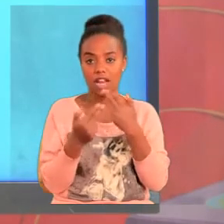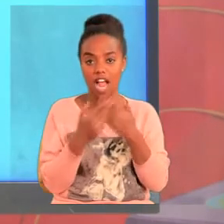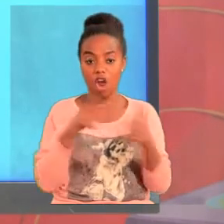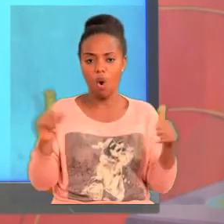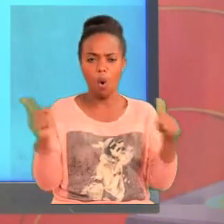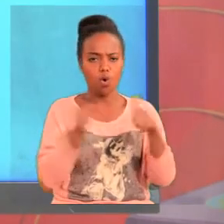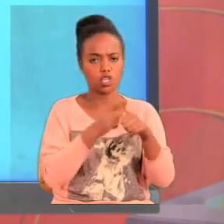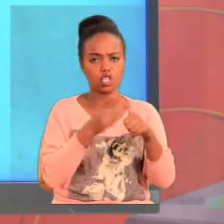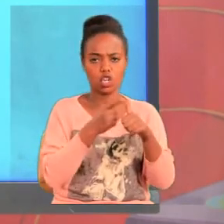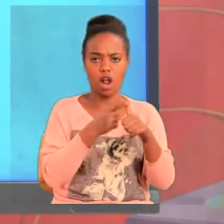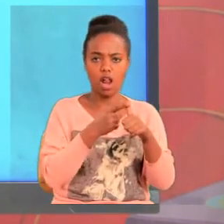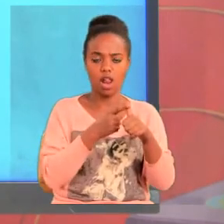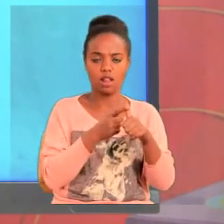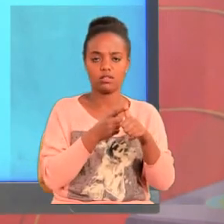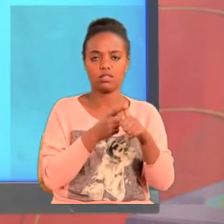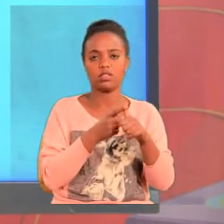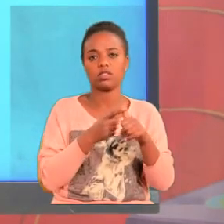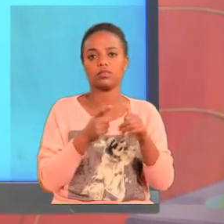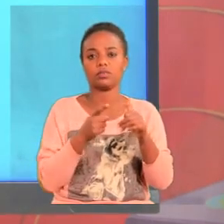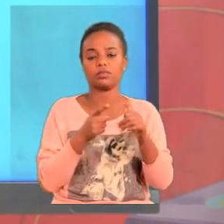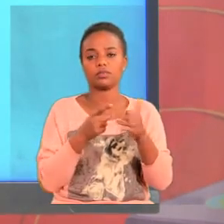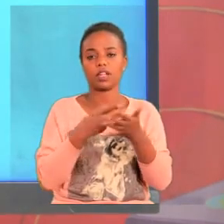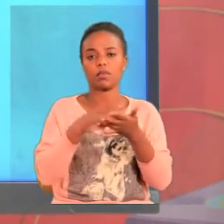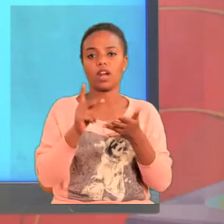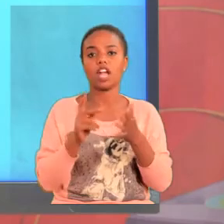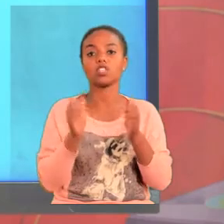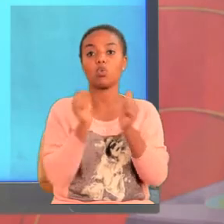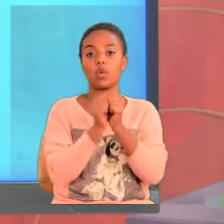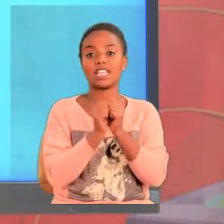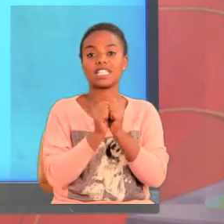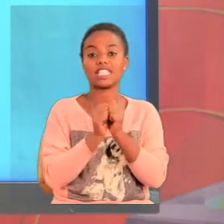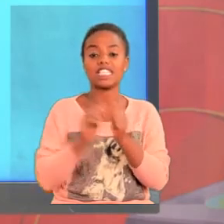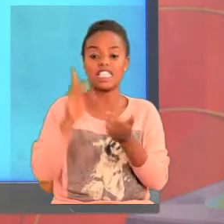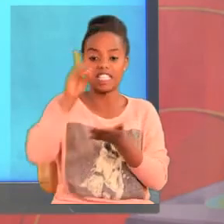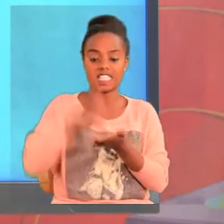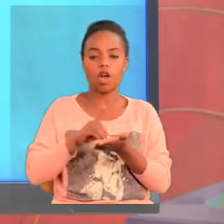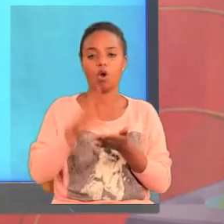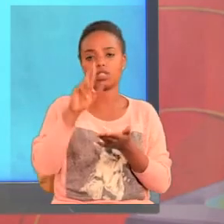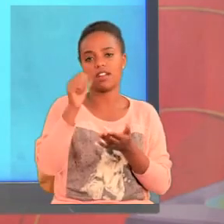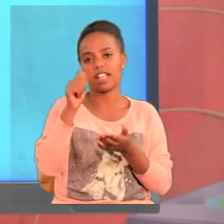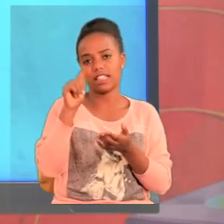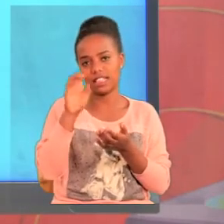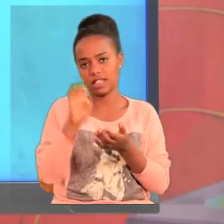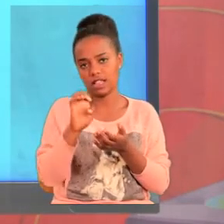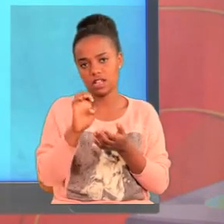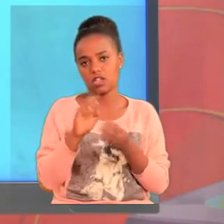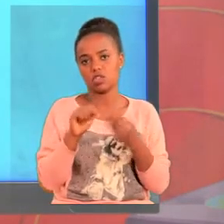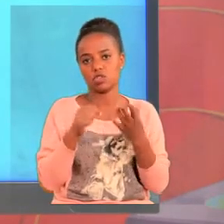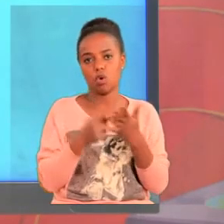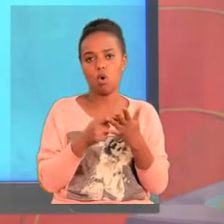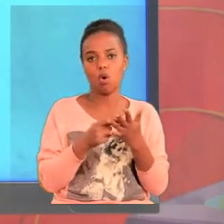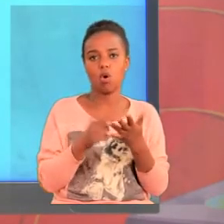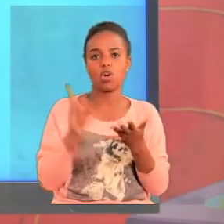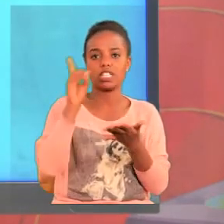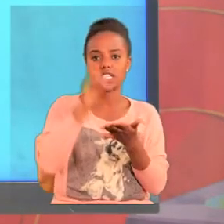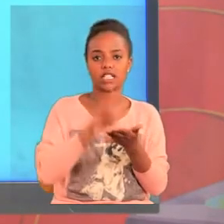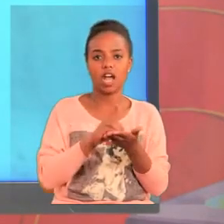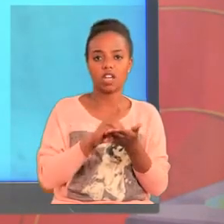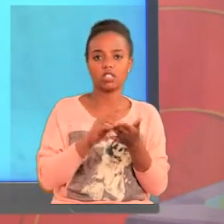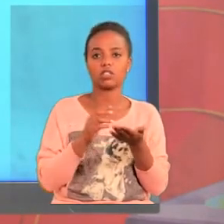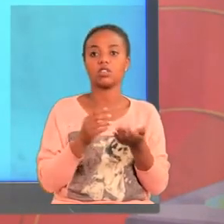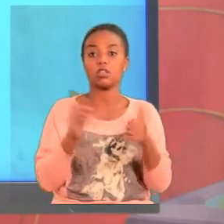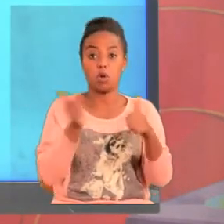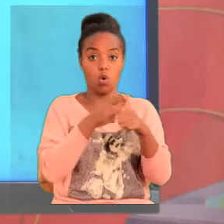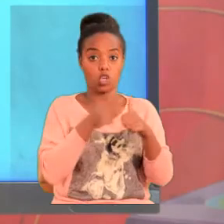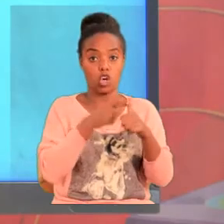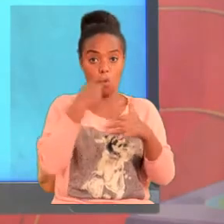the original price with discount rate. So discount is equal to original price times discount rate. So discount is equal to the original price. We have